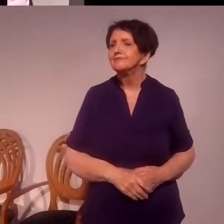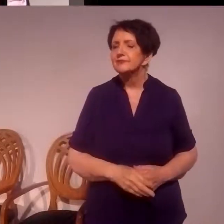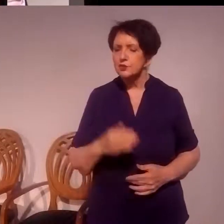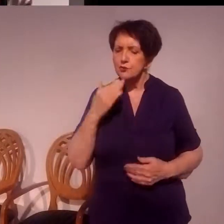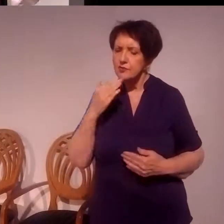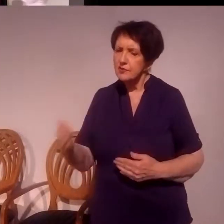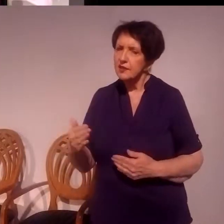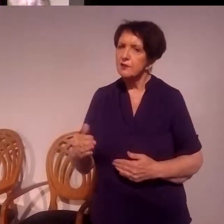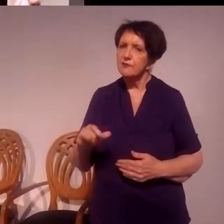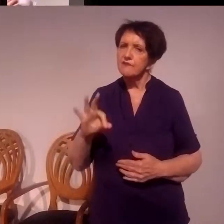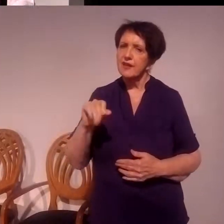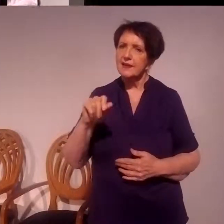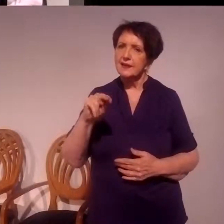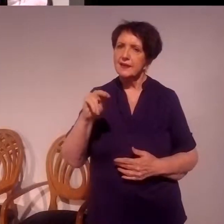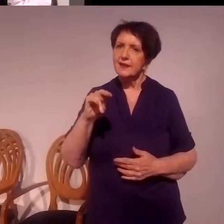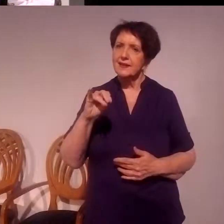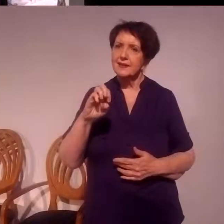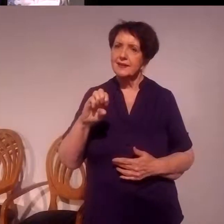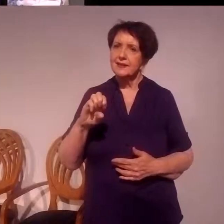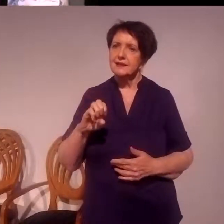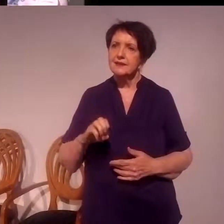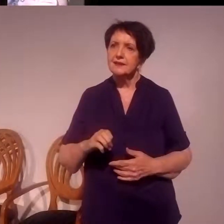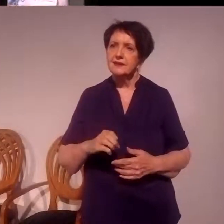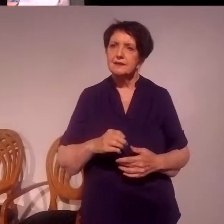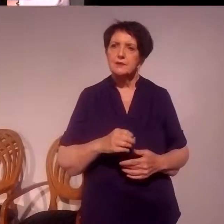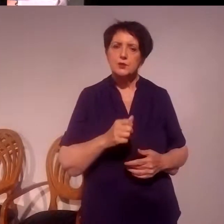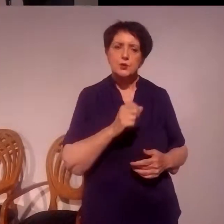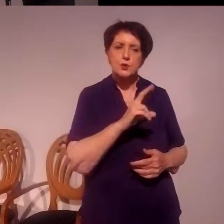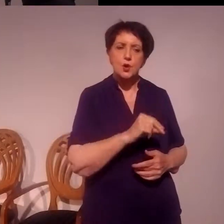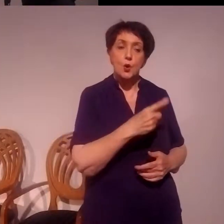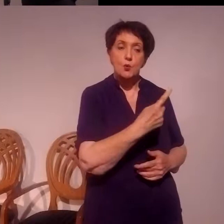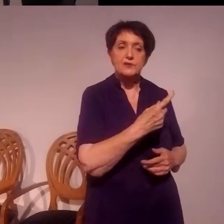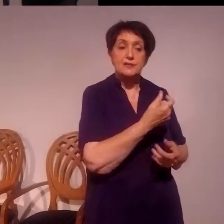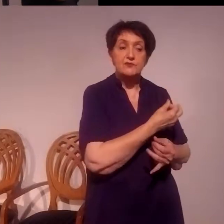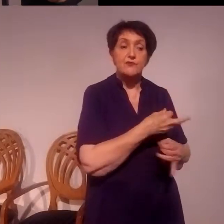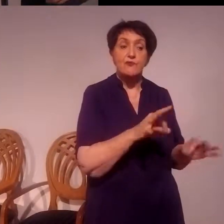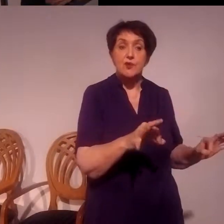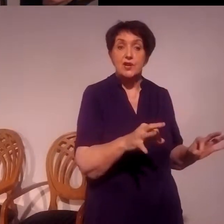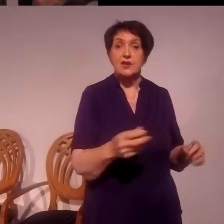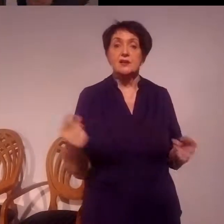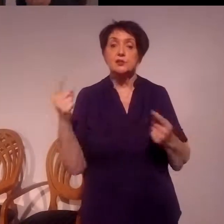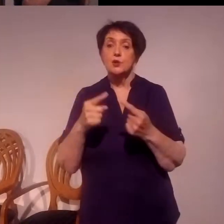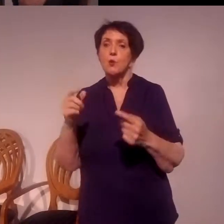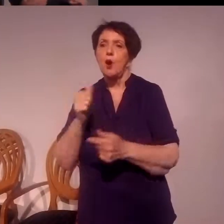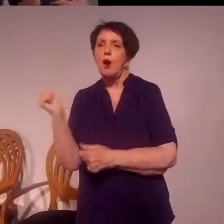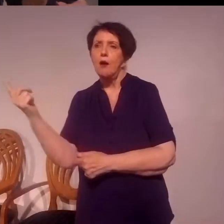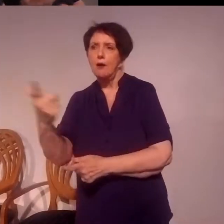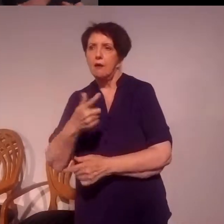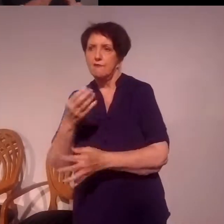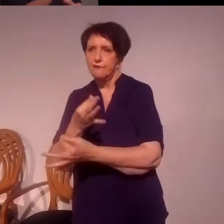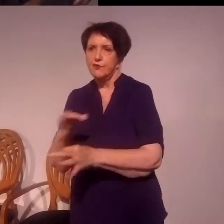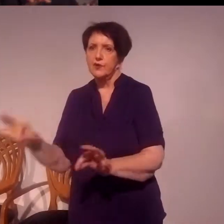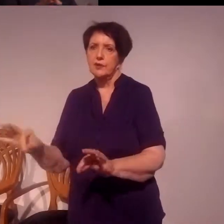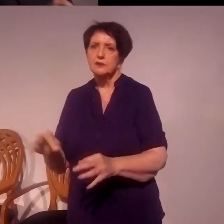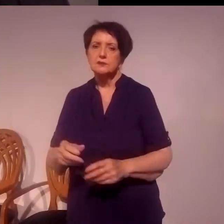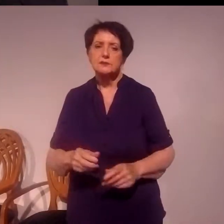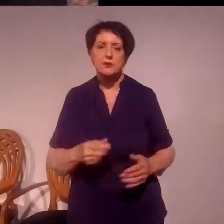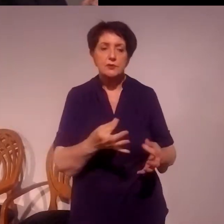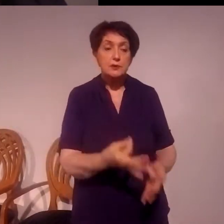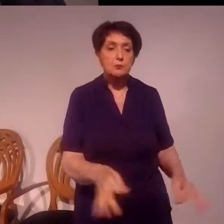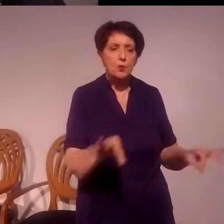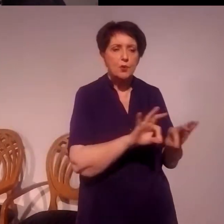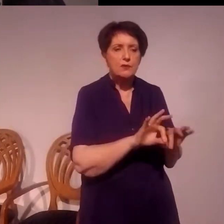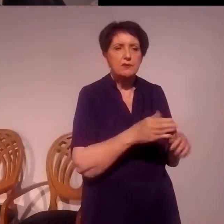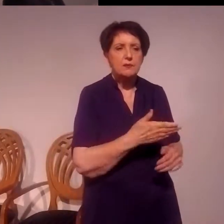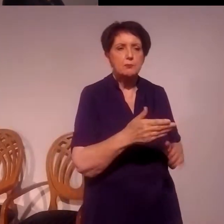Hamer, for bringing us nobody's free until everybody's free. So this key spiritual principle that we're focusing on, this one of